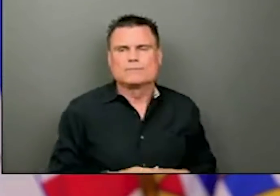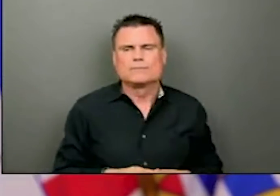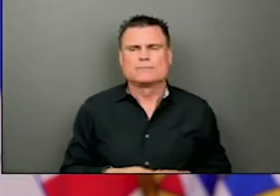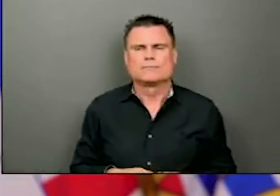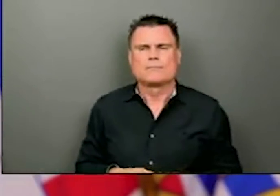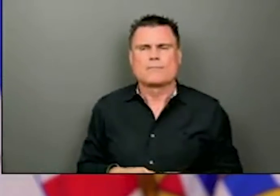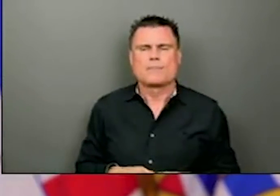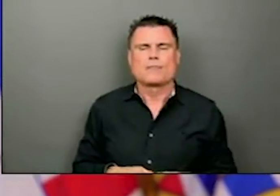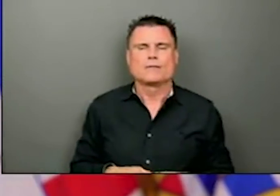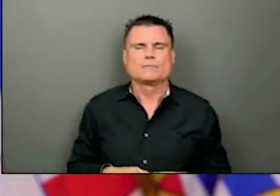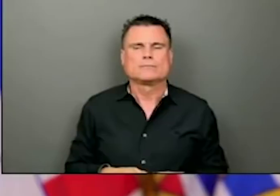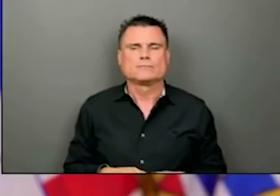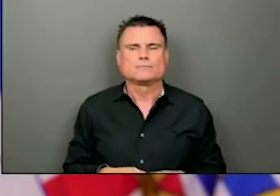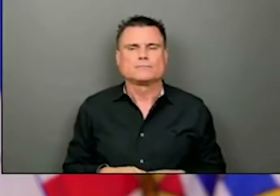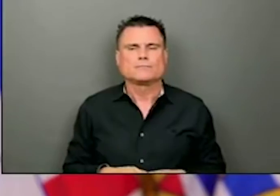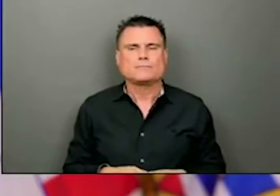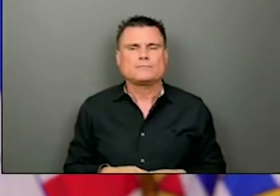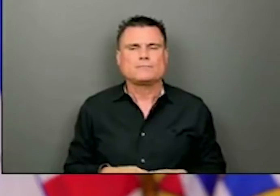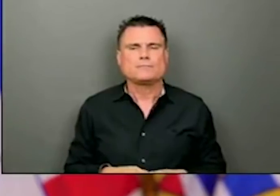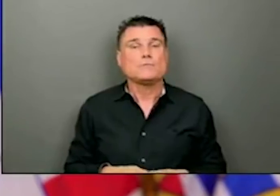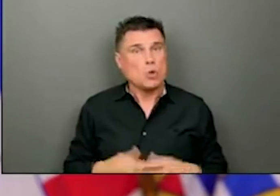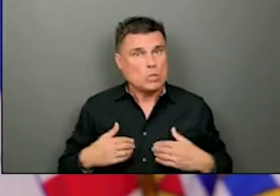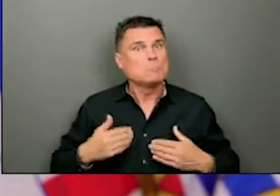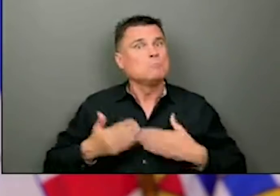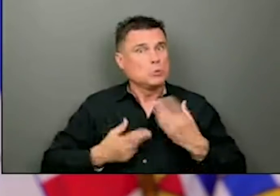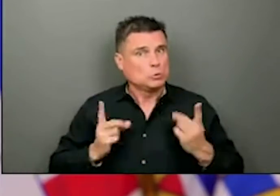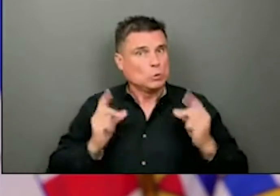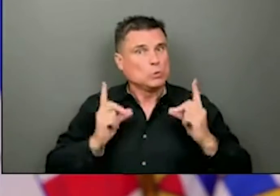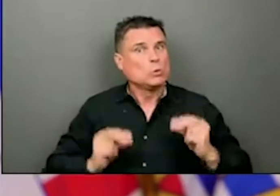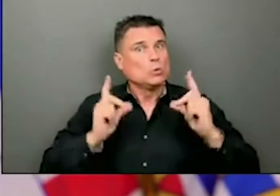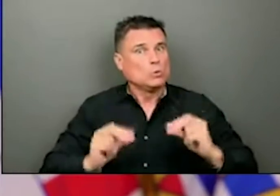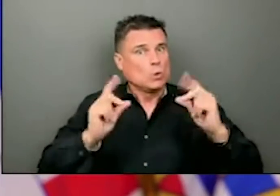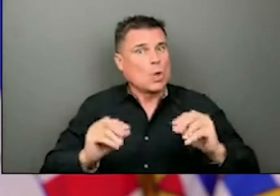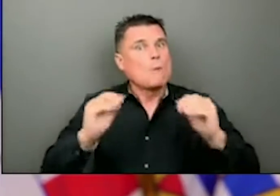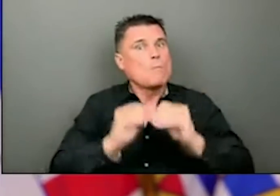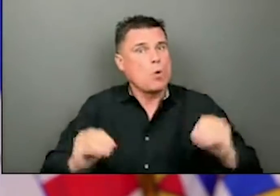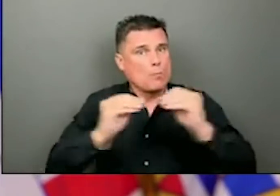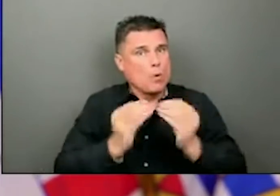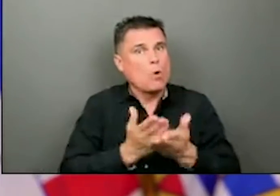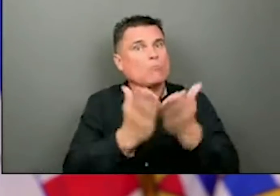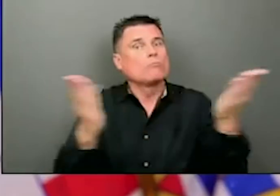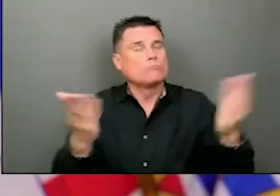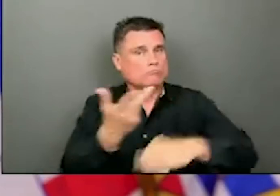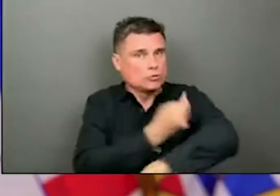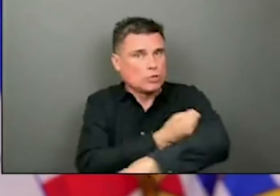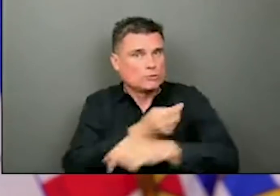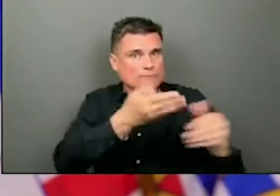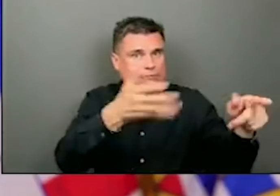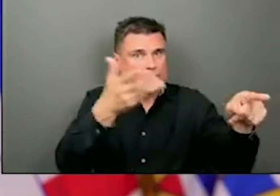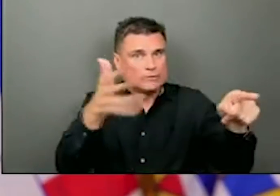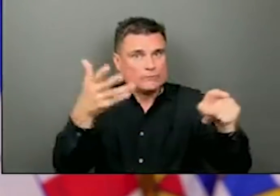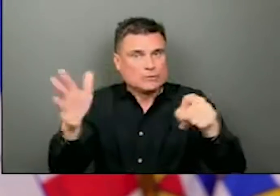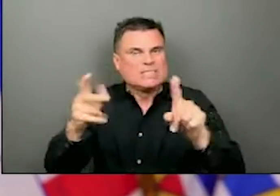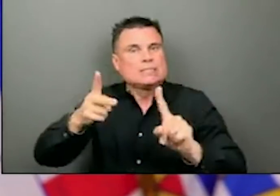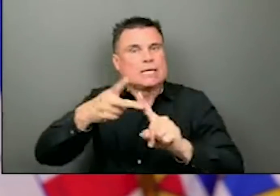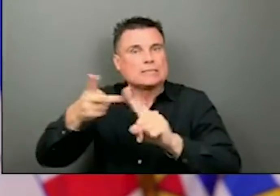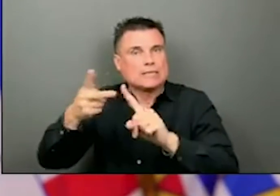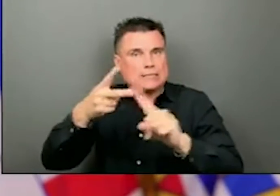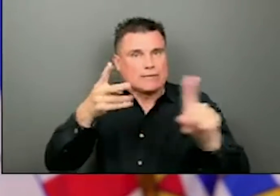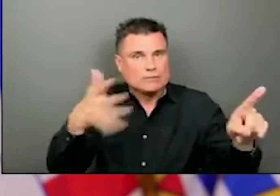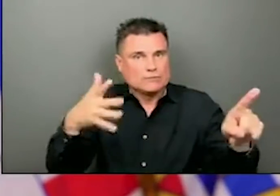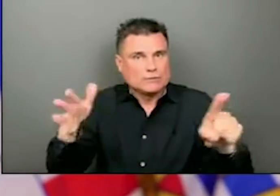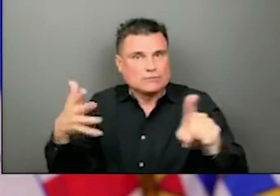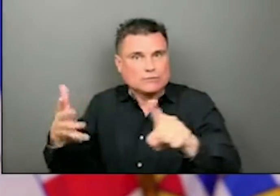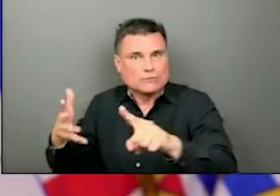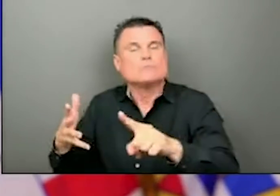And this is very good news for all of us that we are on that road. We expect to receive more of both Moderna and the Pfizer